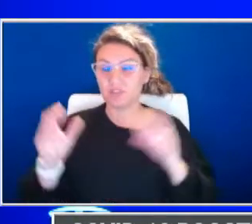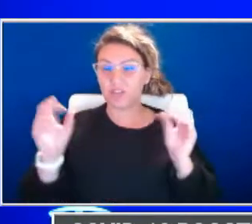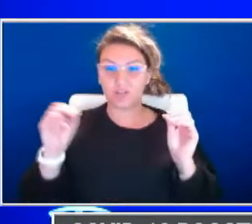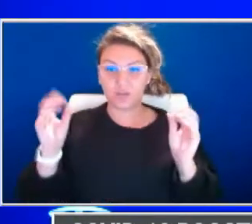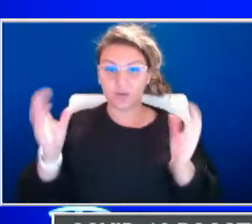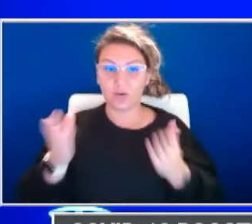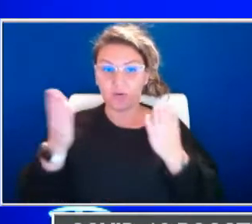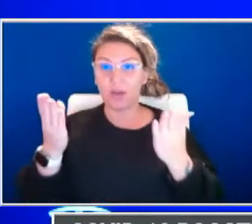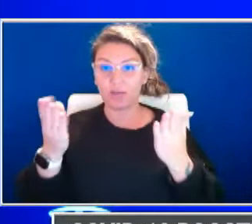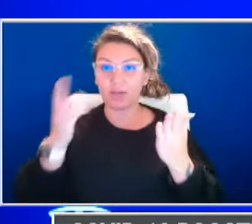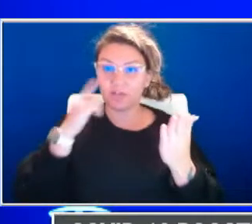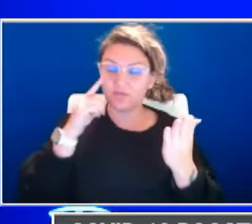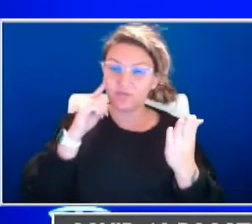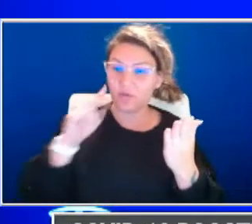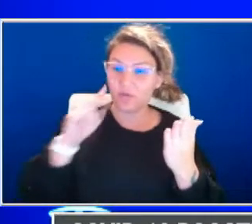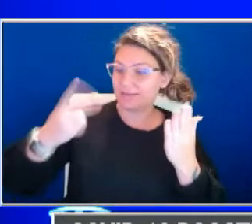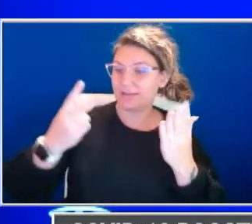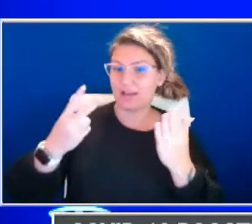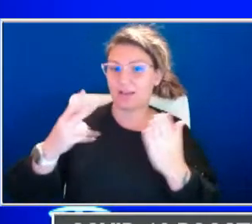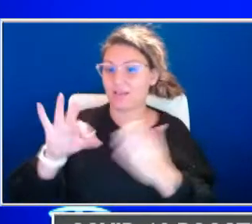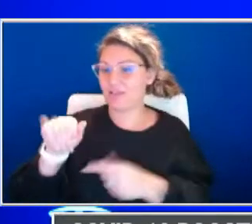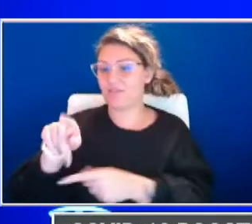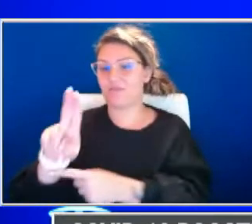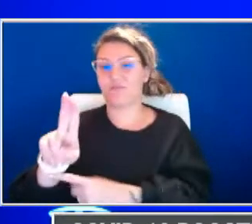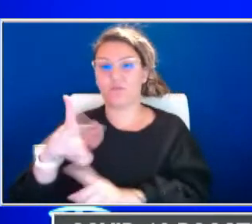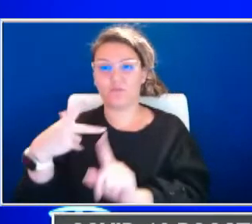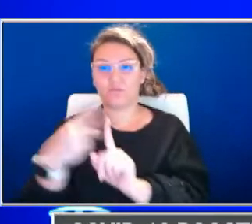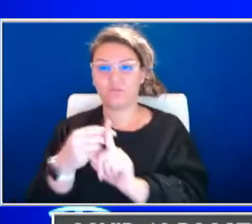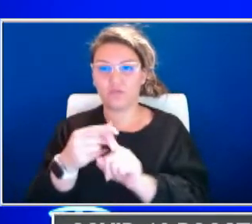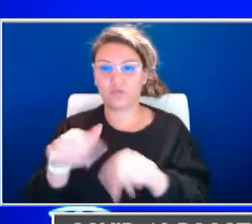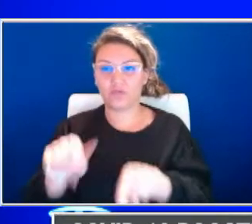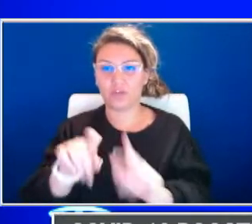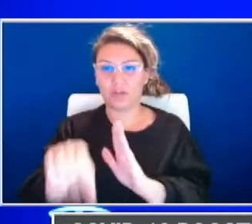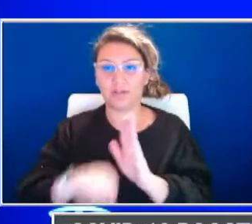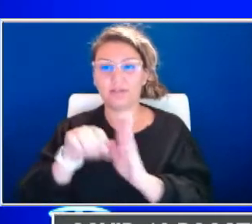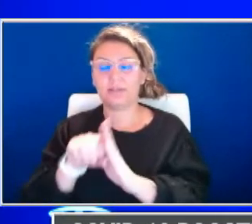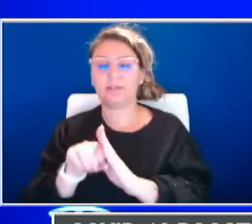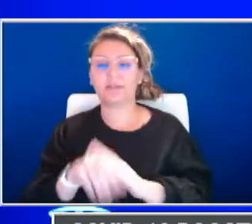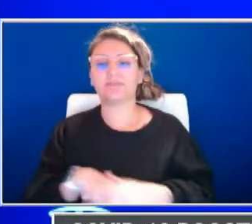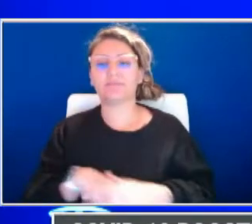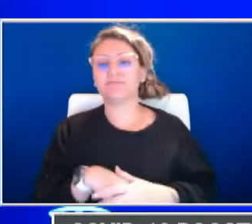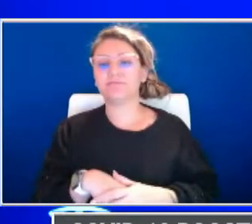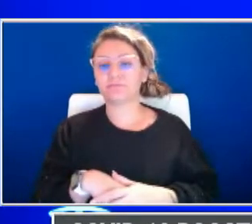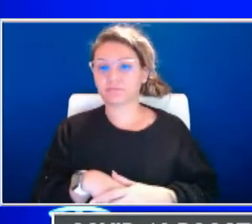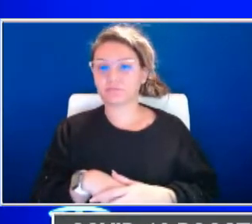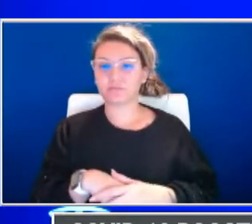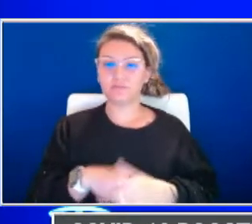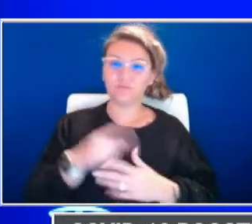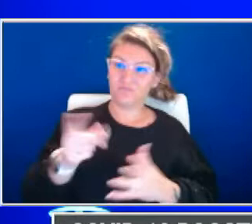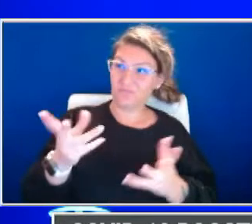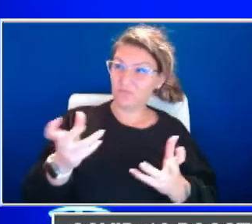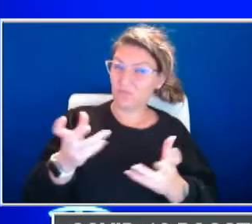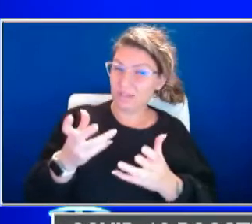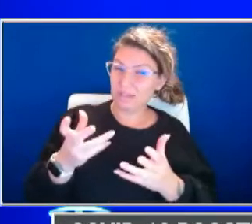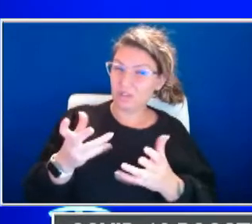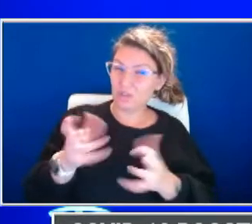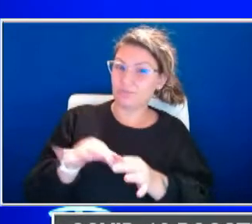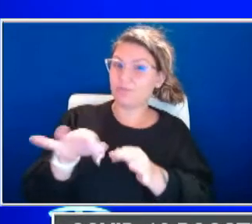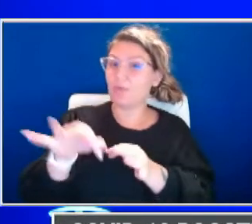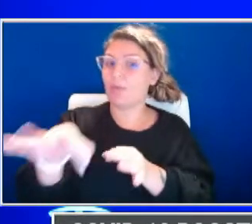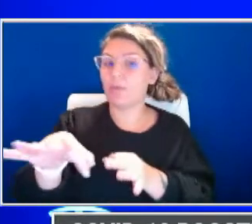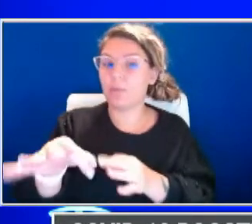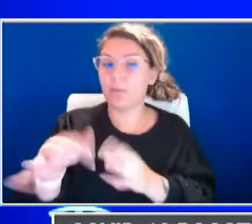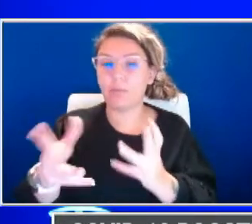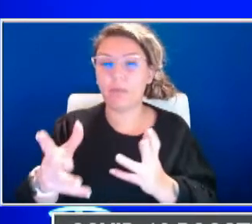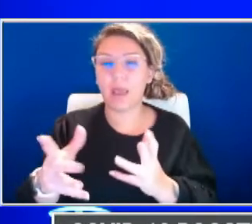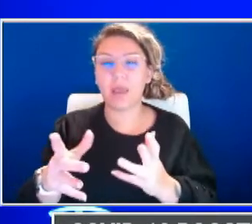a second influenza dose during the influenza season. It's only that one. And so do you want to push that dose out maybe to late